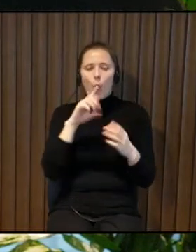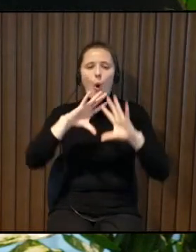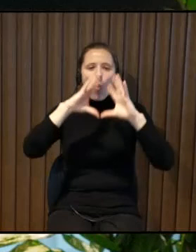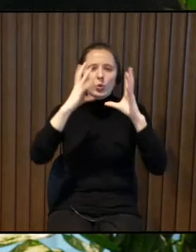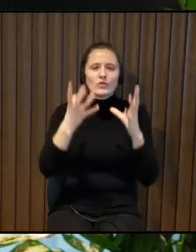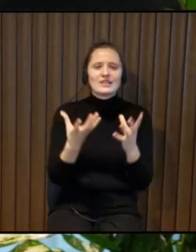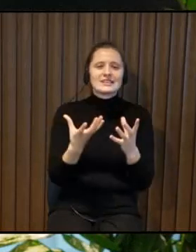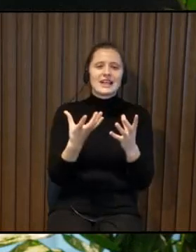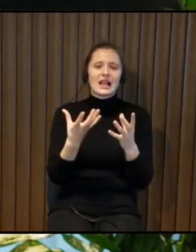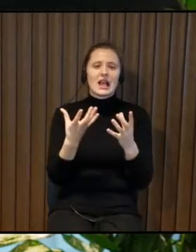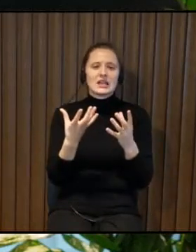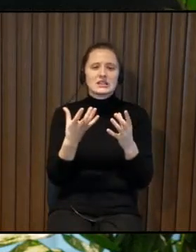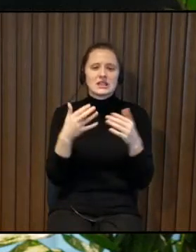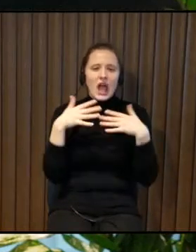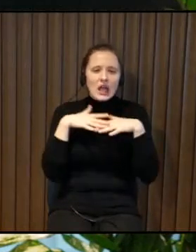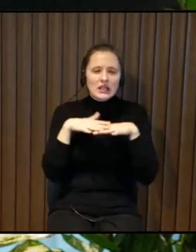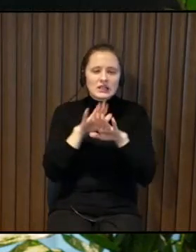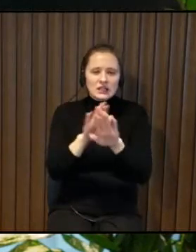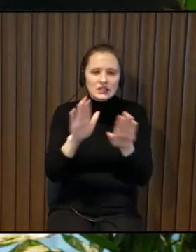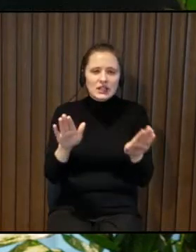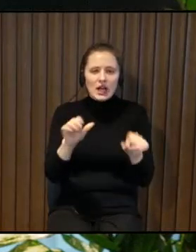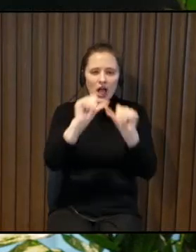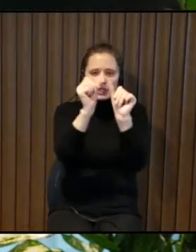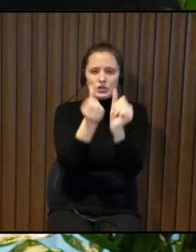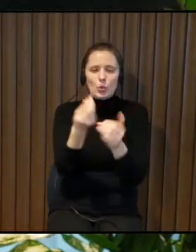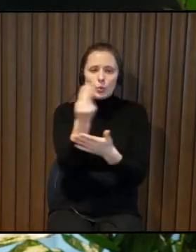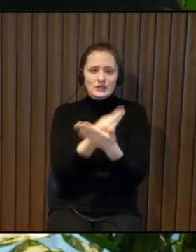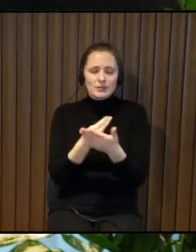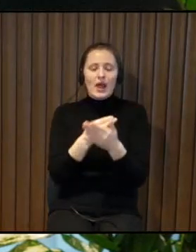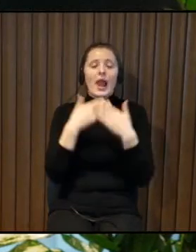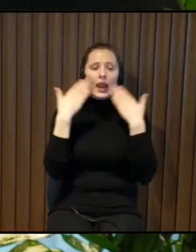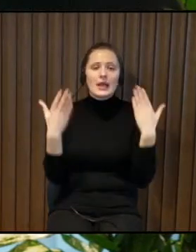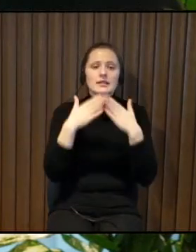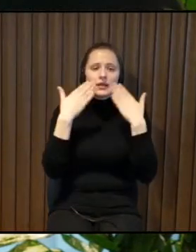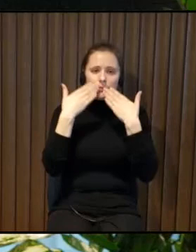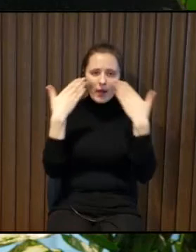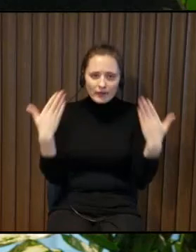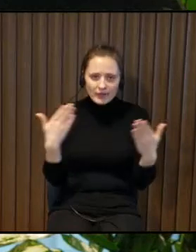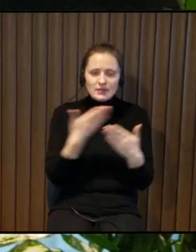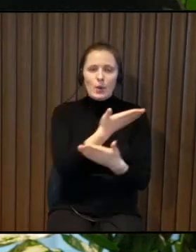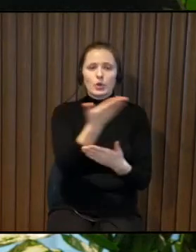because he is an expert of environmental accessibility. Thank you very much, Anete.